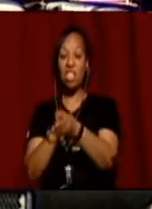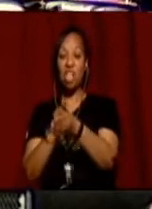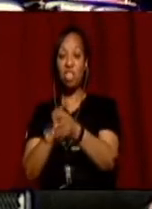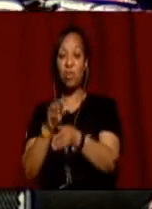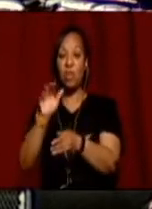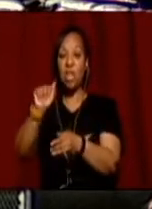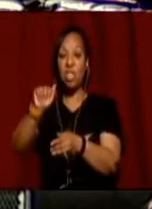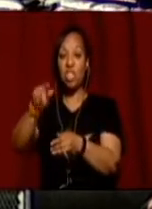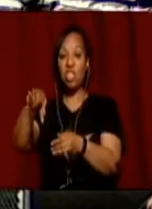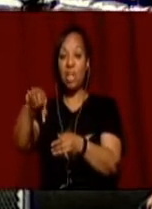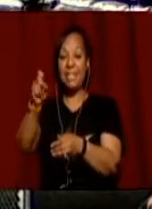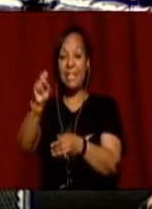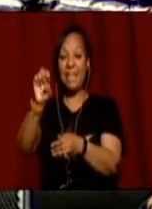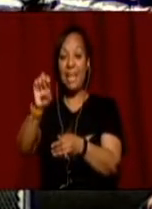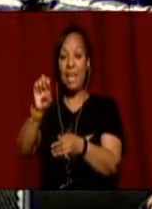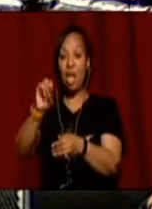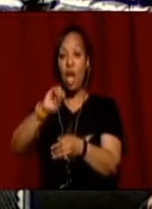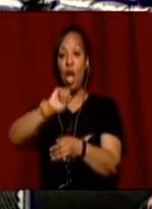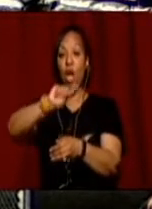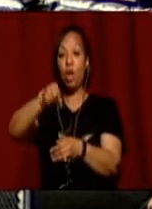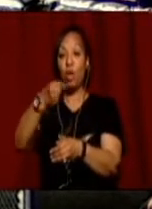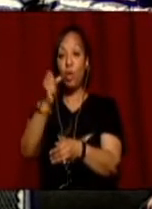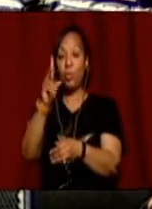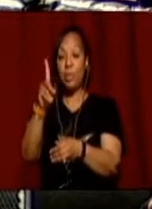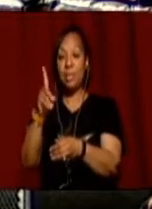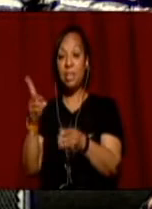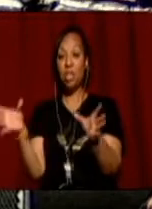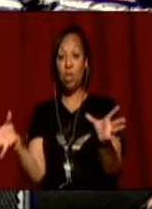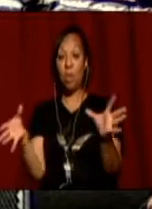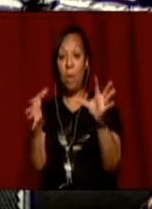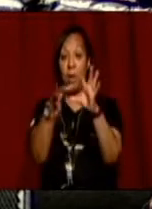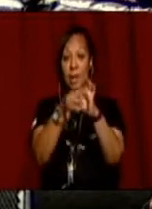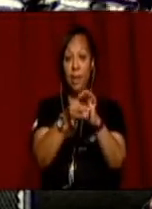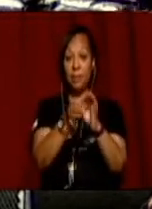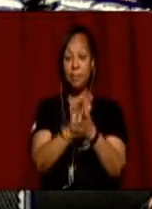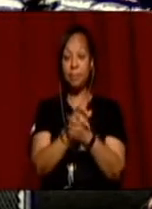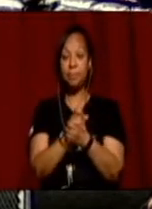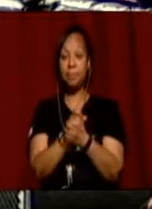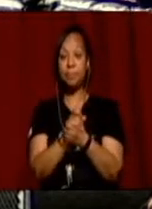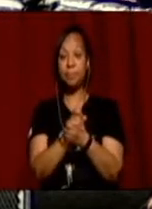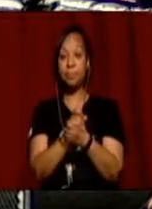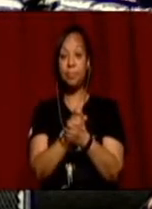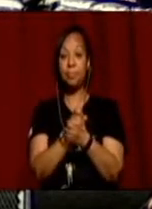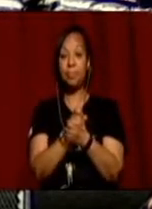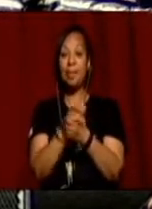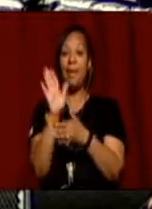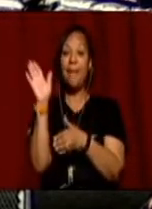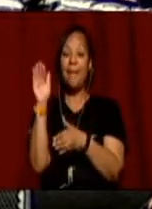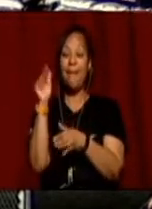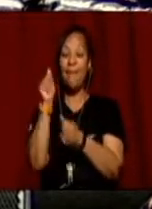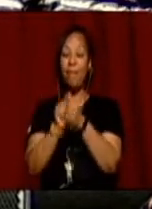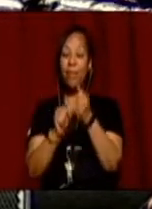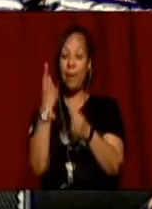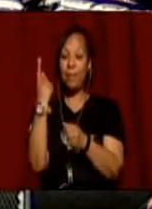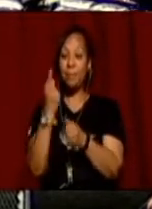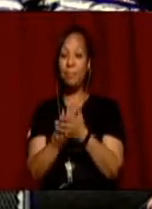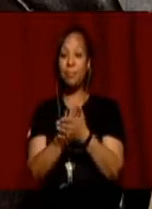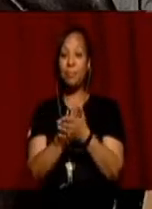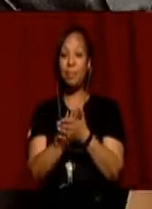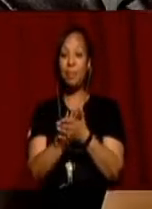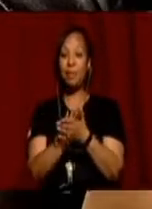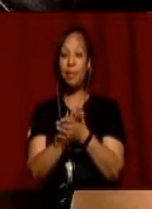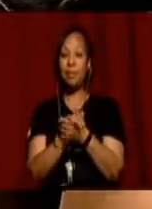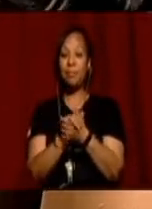who's one of the doctors on our team. Good evening, everyone. Hello,